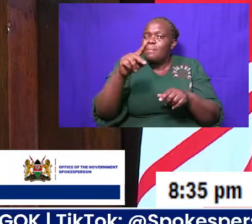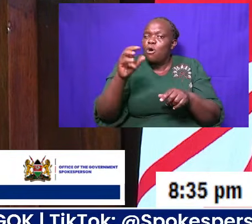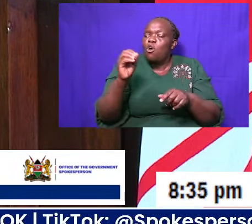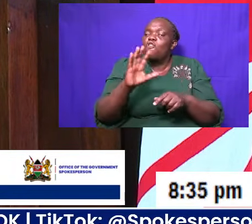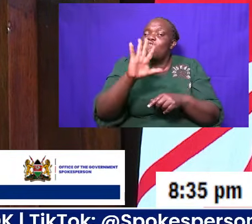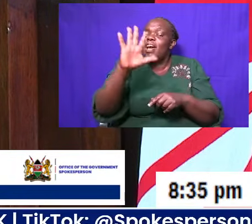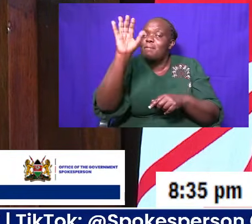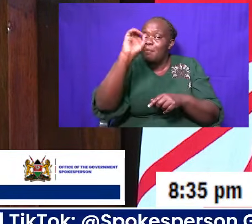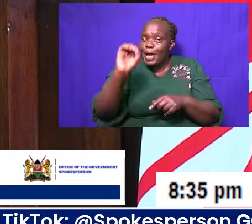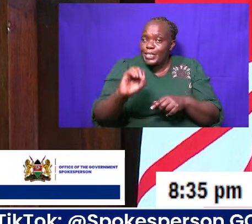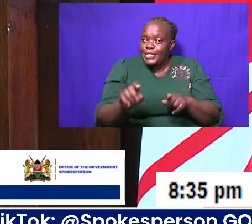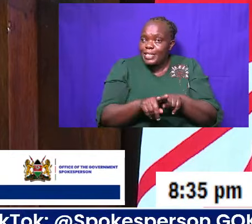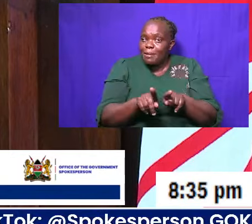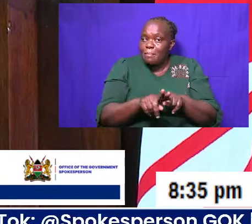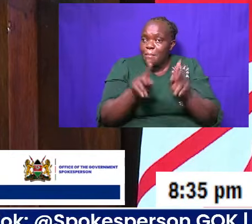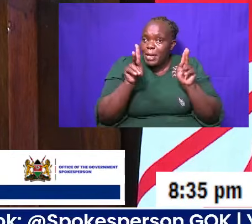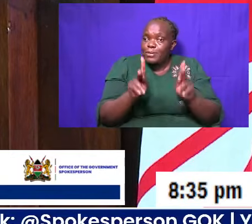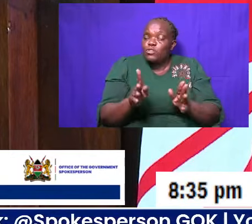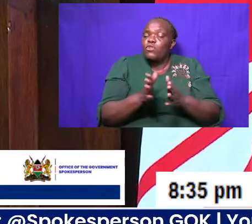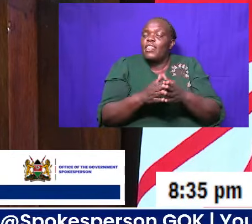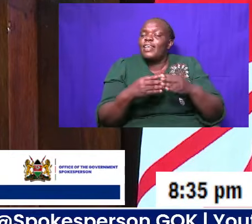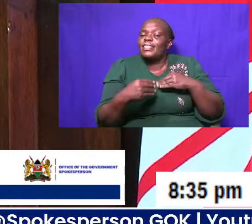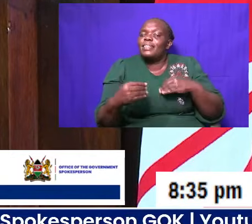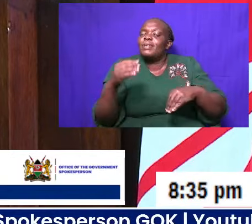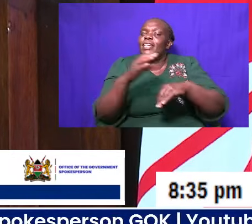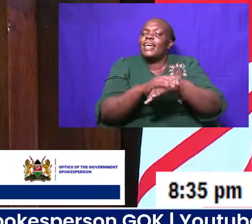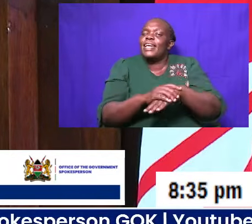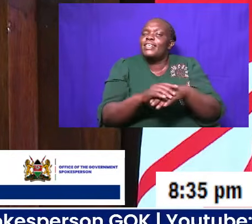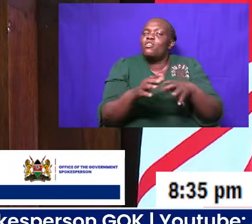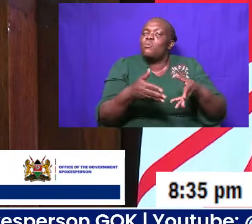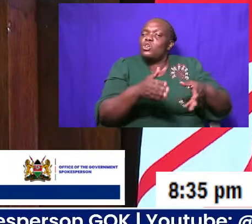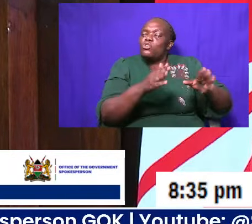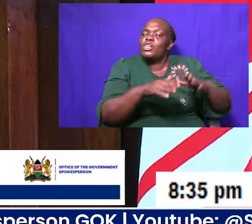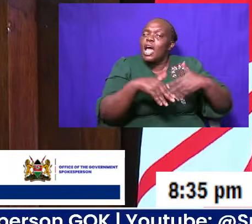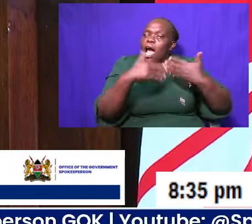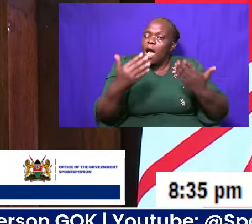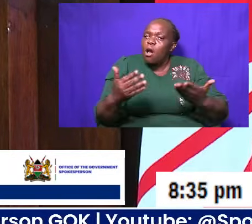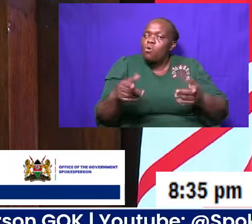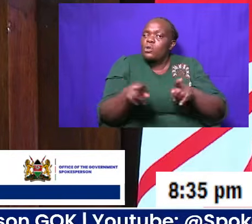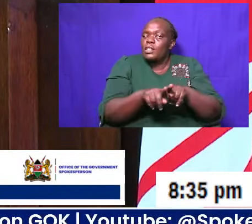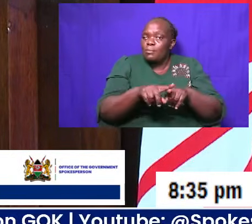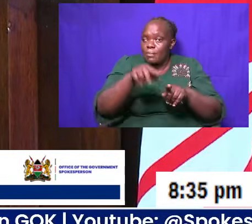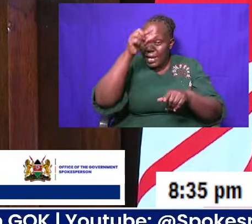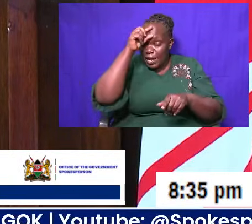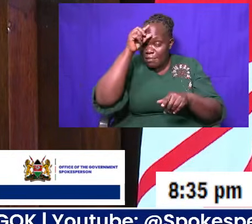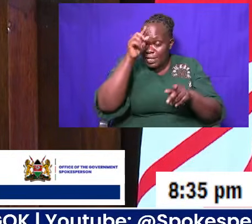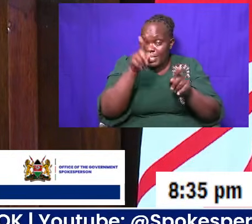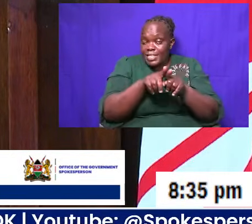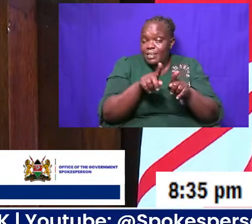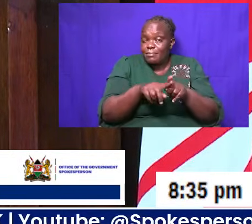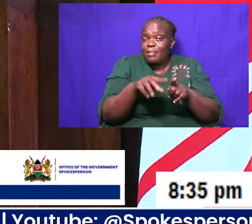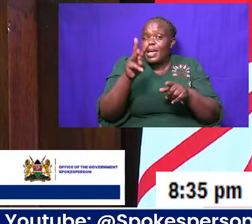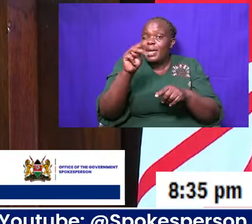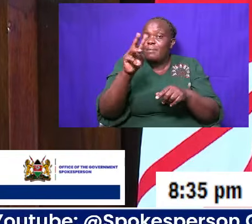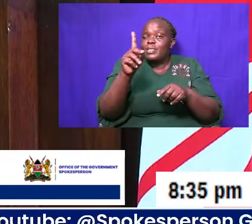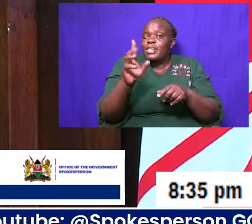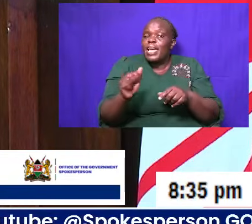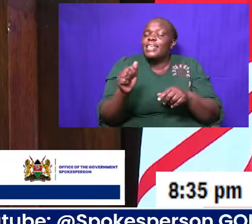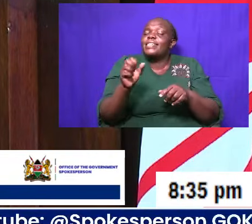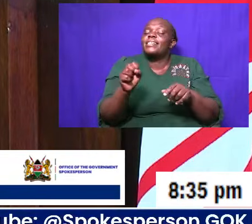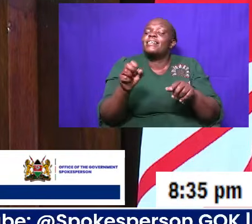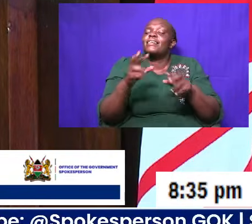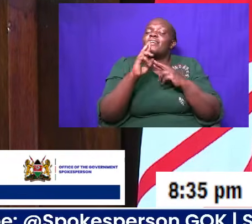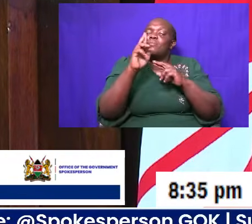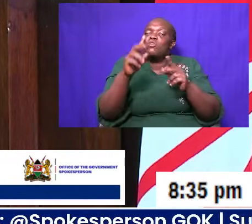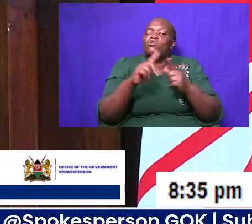you know, persons with disability, that they are getting opportunities. So the government, actually institutions, MDAs, report to us